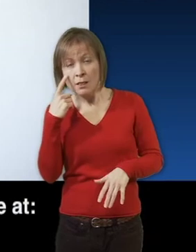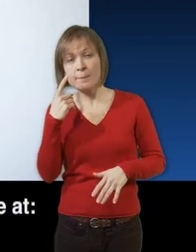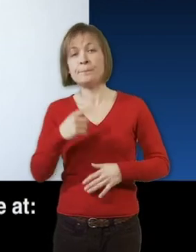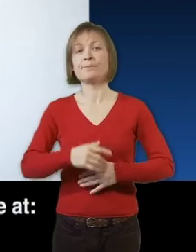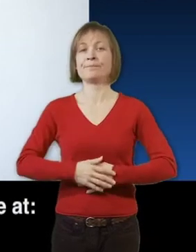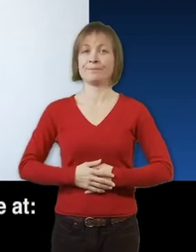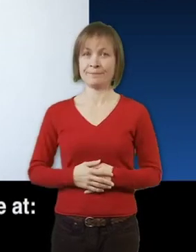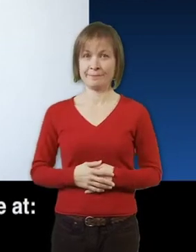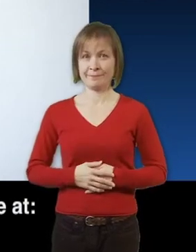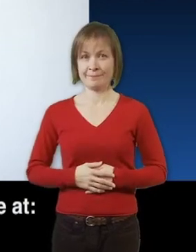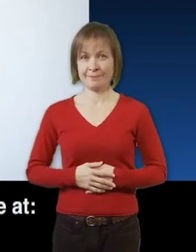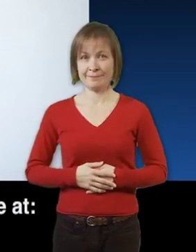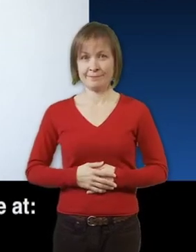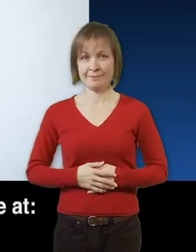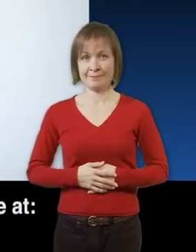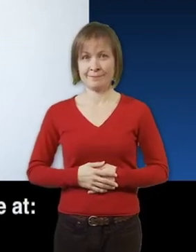at